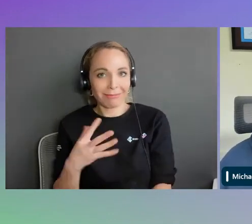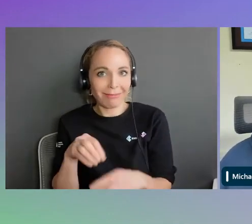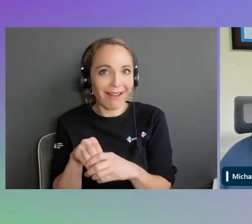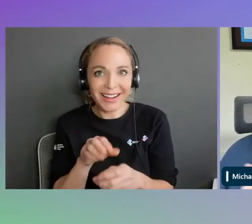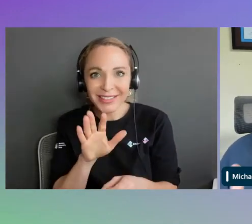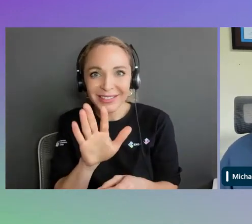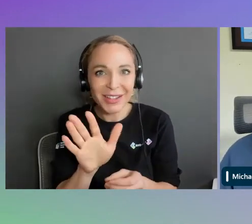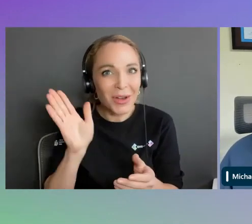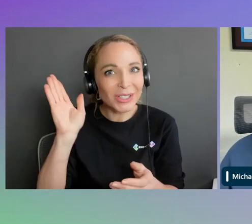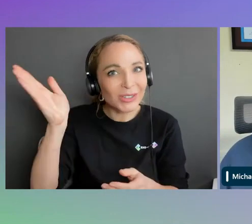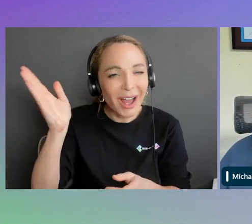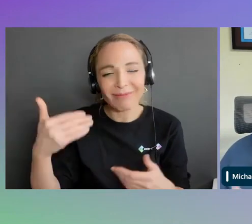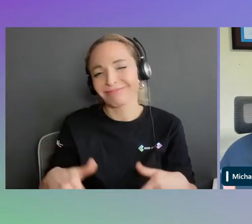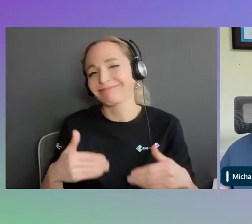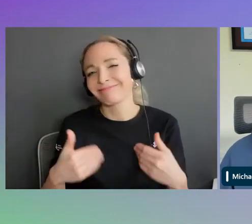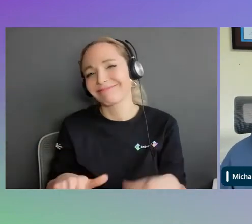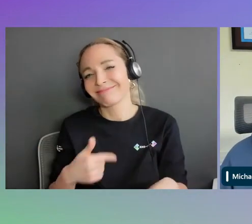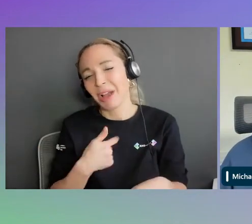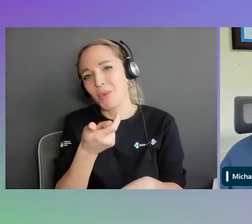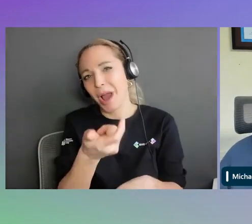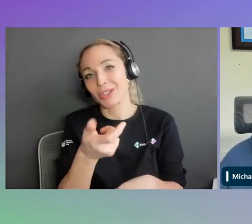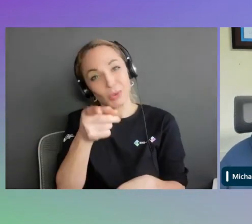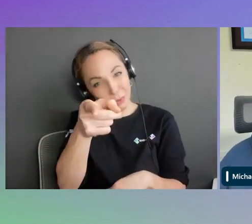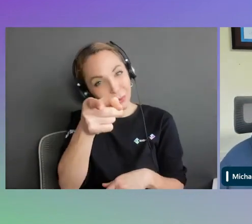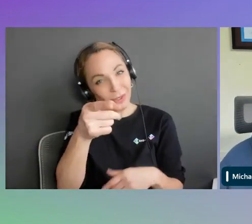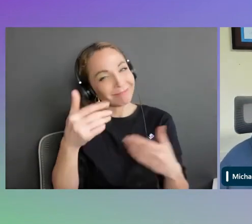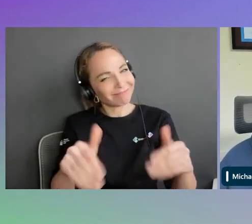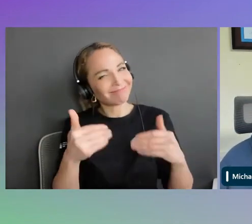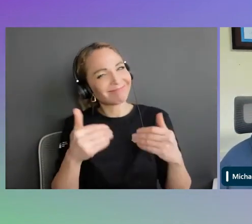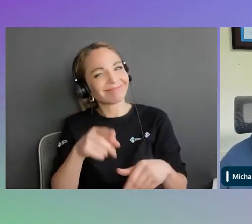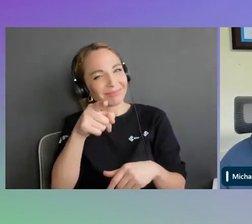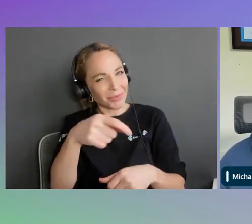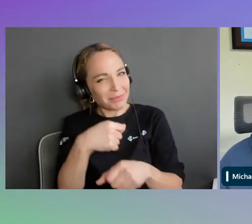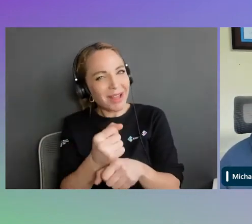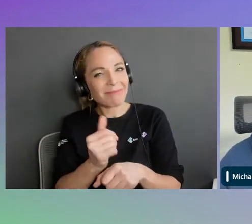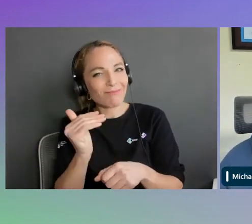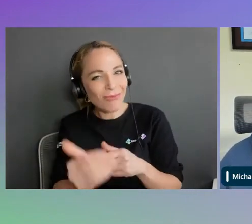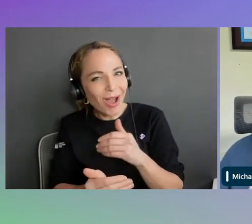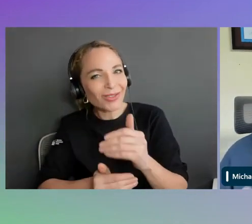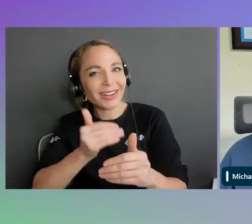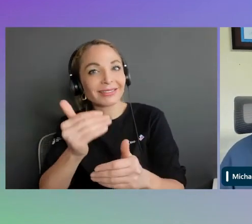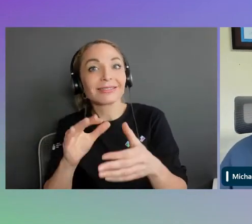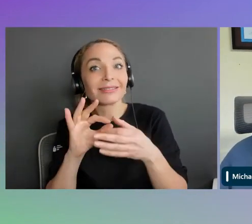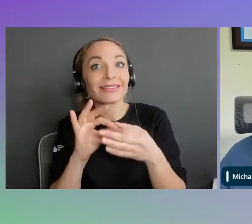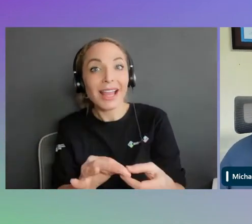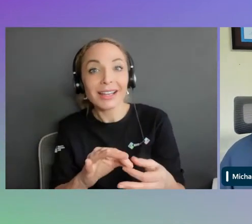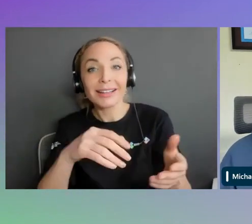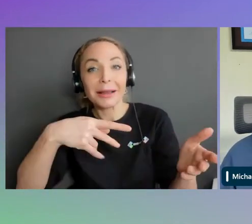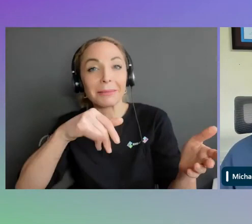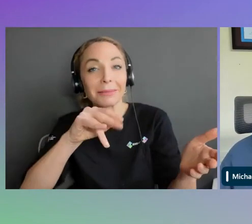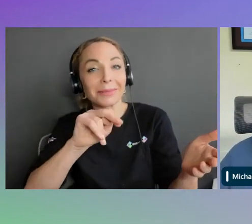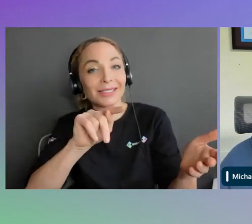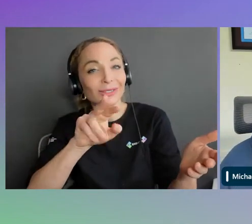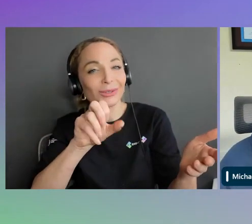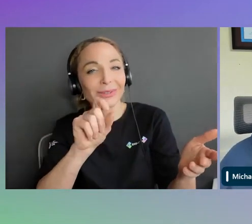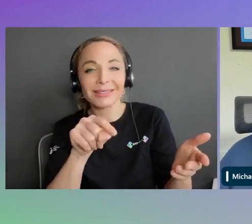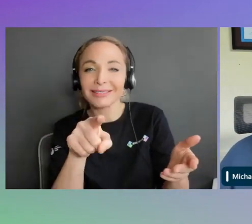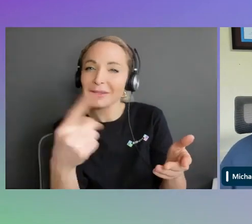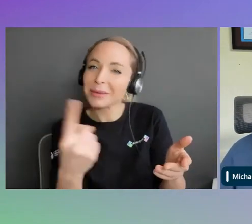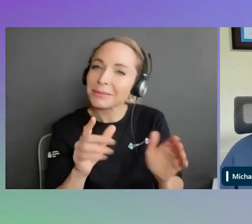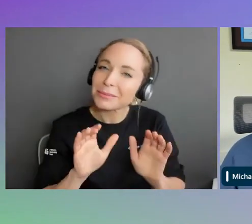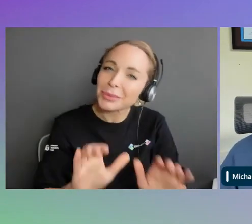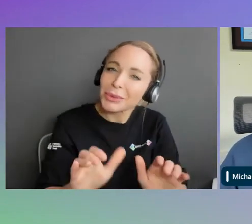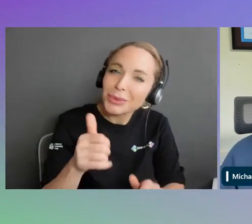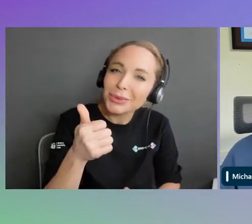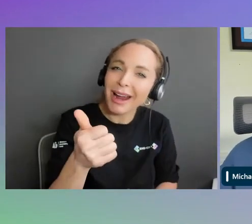that progress that you keep making in Pinterest and trying to push yourself and saying, how do